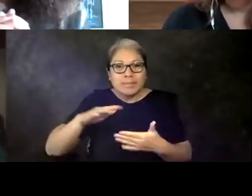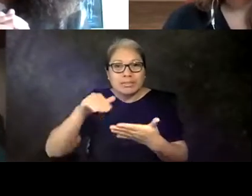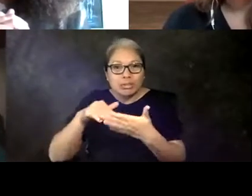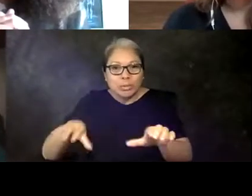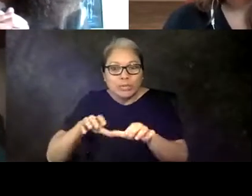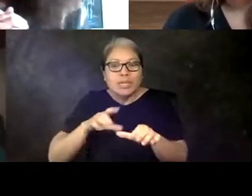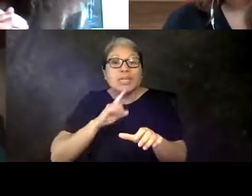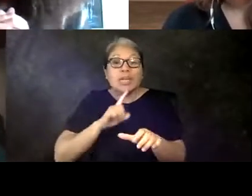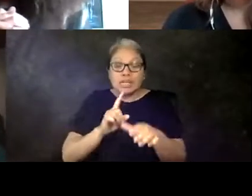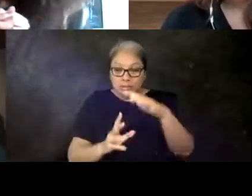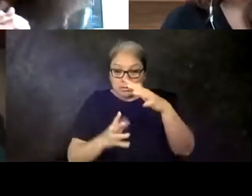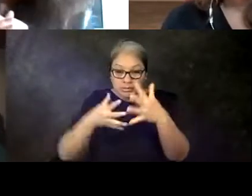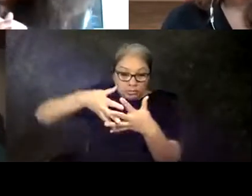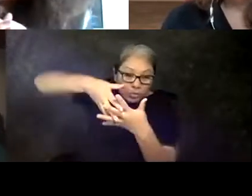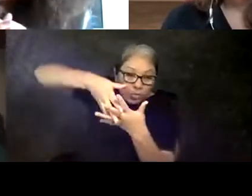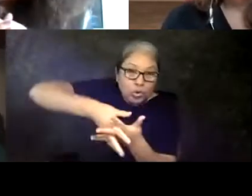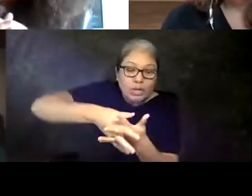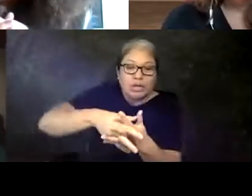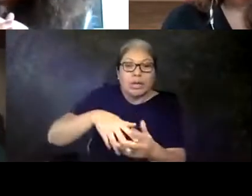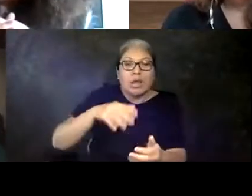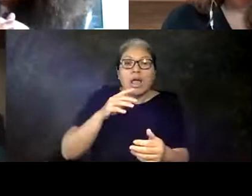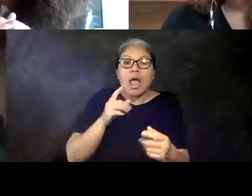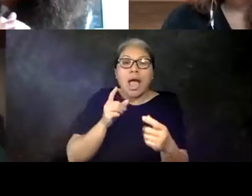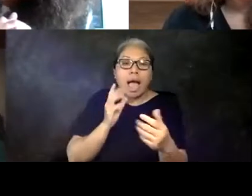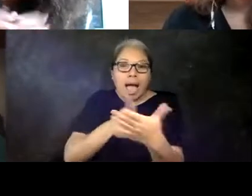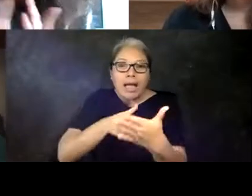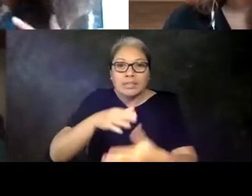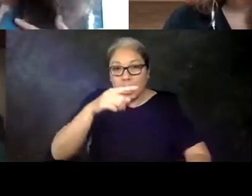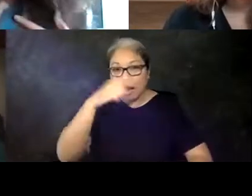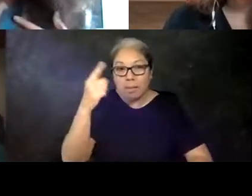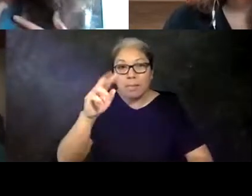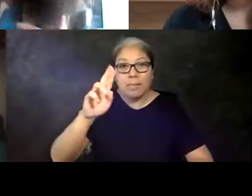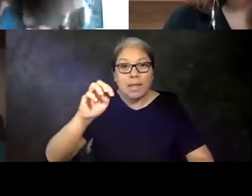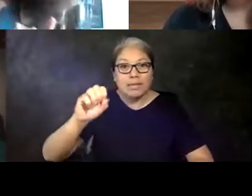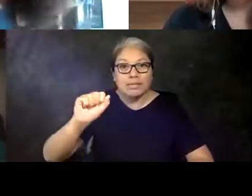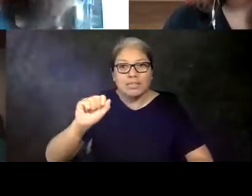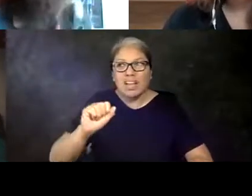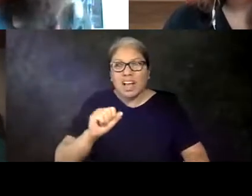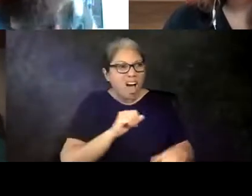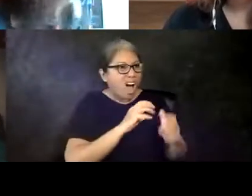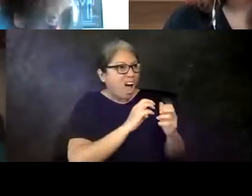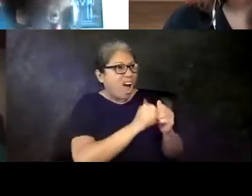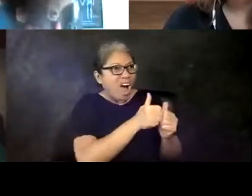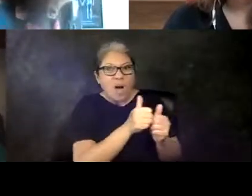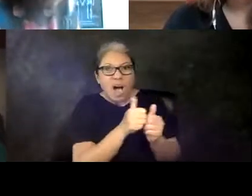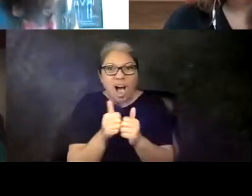anti-Blackness. How so? Some of you are thinking, how can this be? Here's the deal.